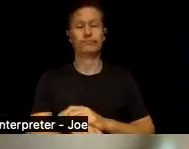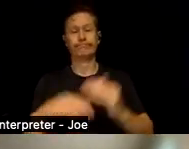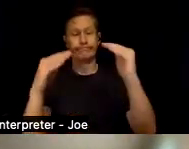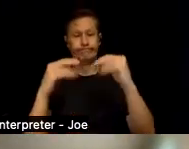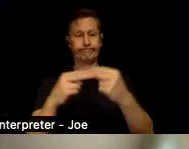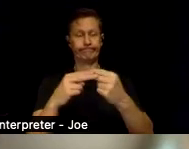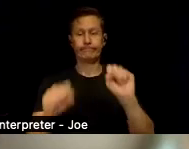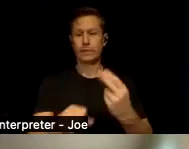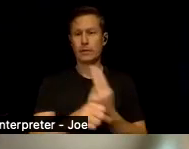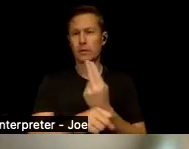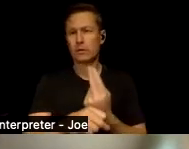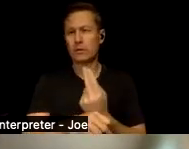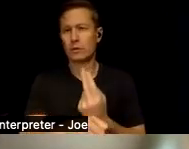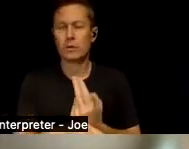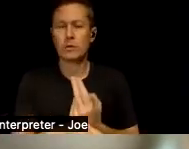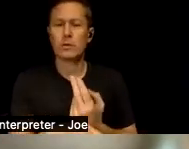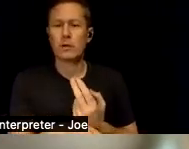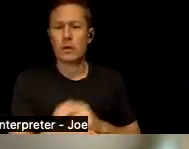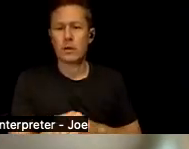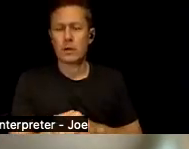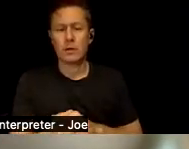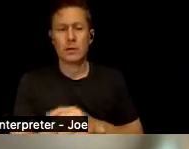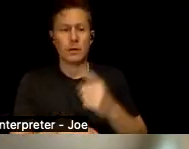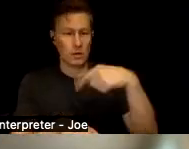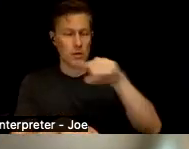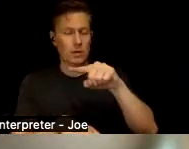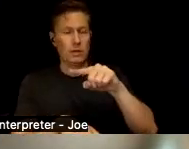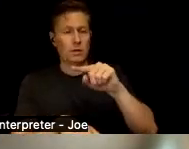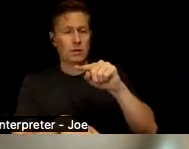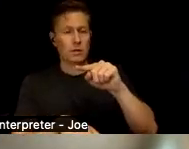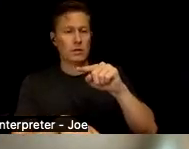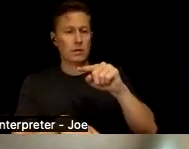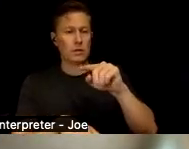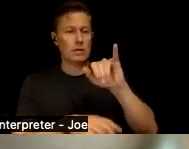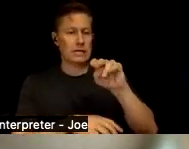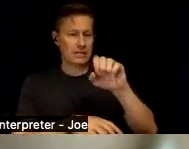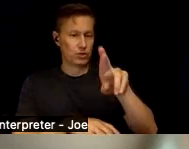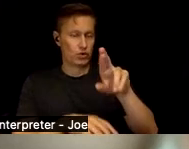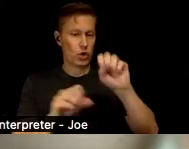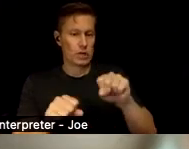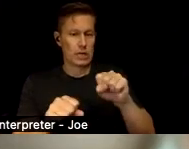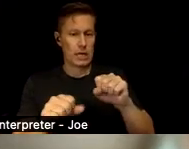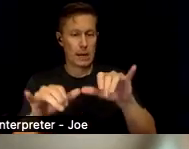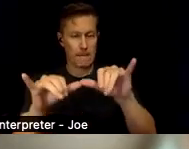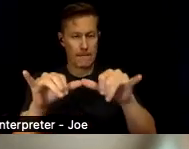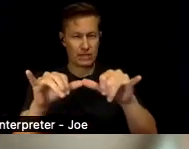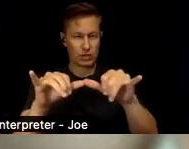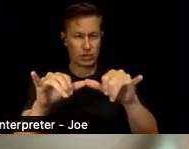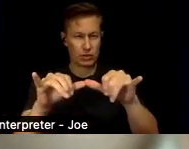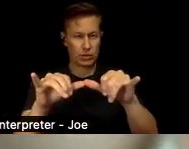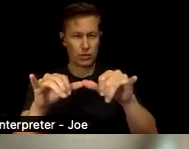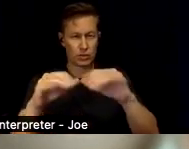even use these to INSAR to measure the deformation in between earthquakes. So what's shown in the